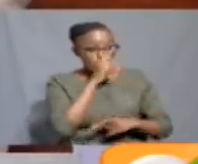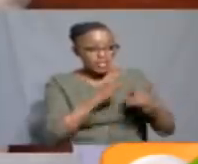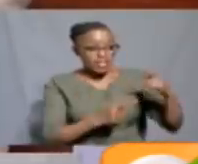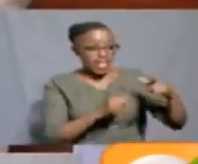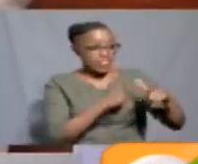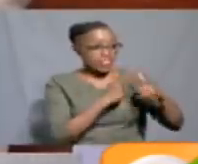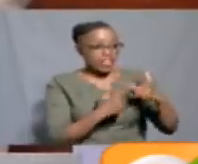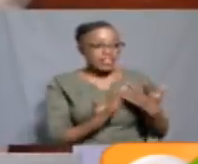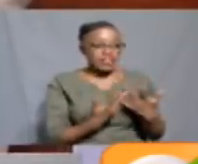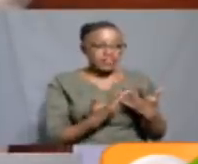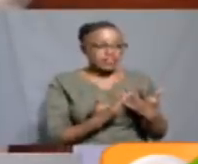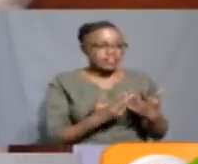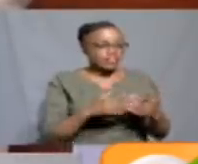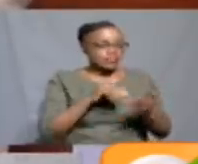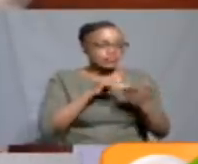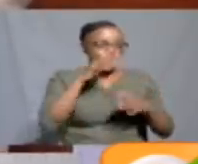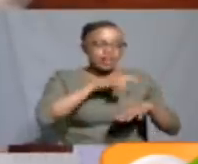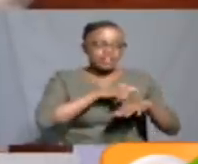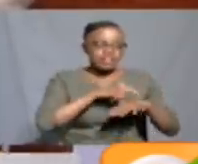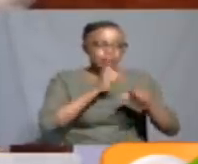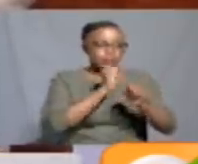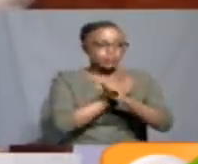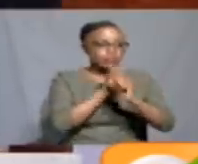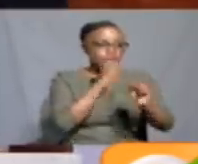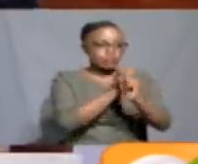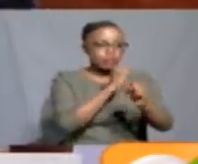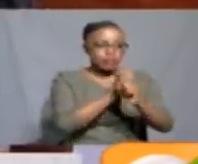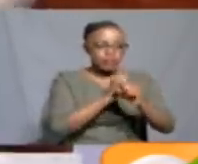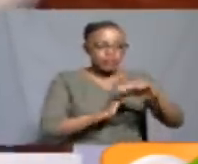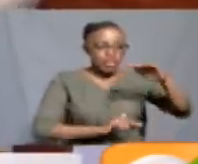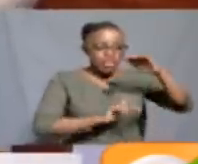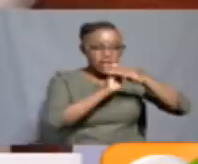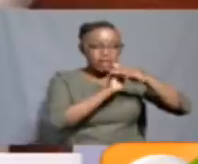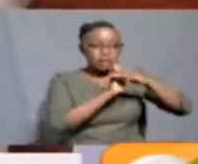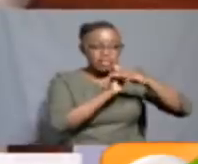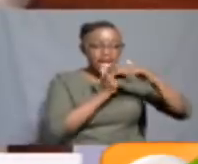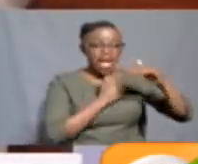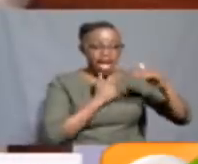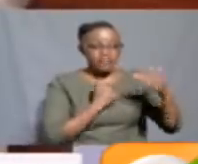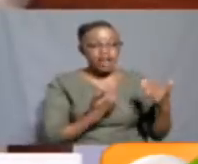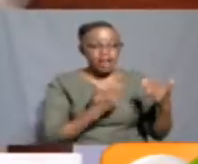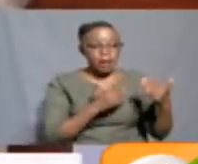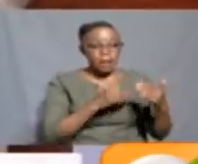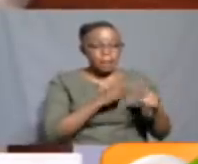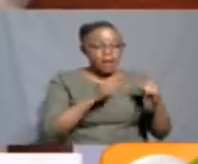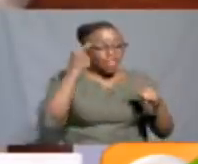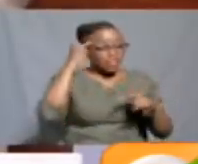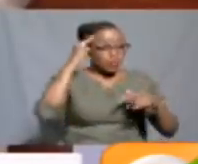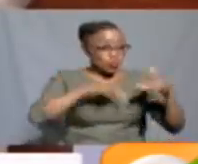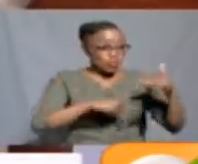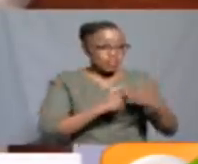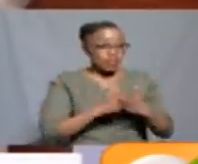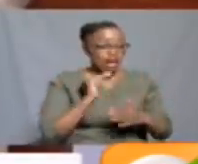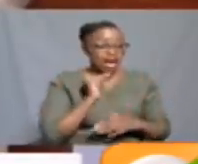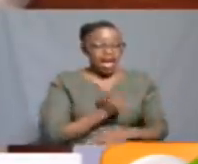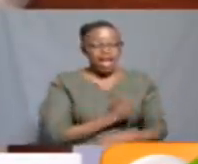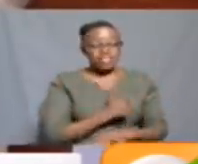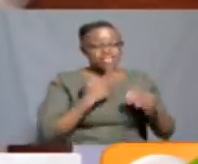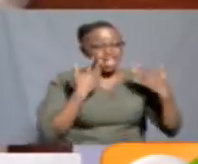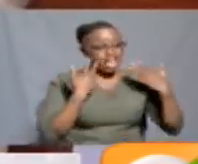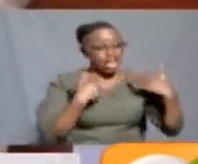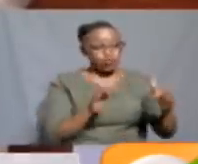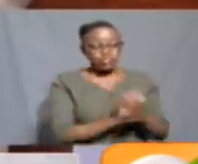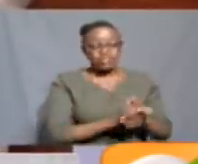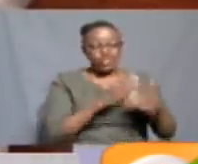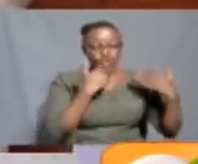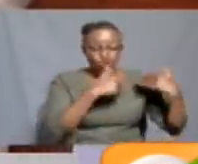that how many more times that you could do? Because the time limit is there. So I think that we are missing out. And the